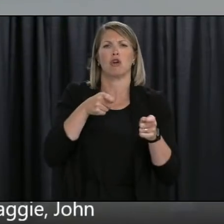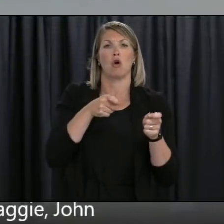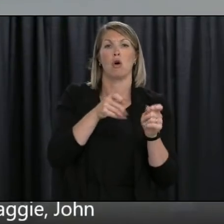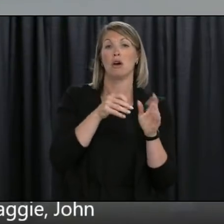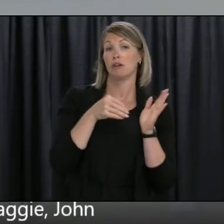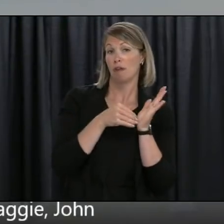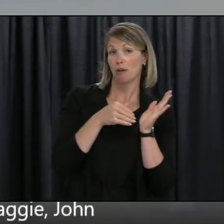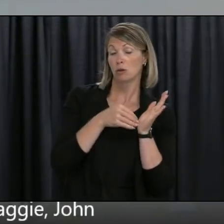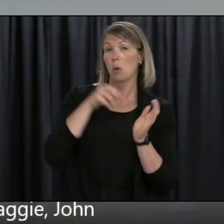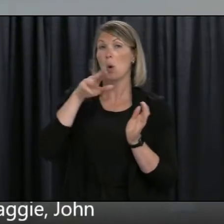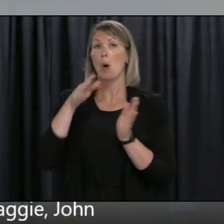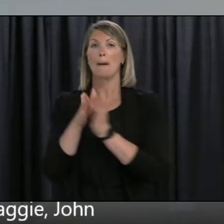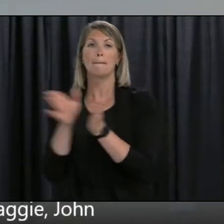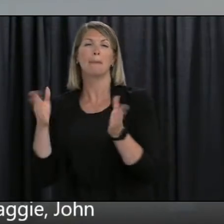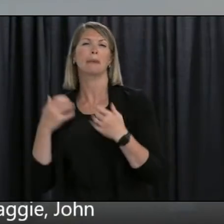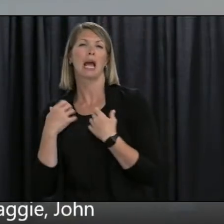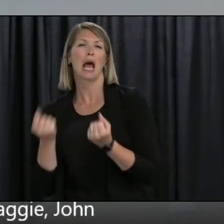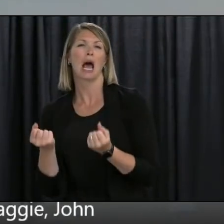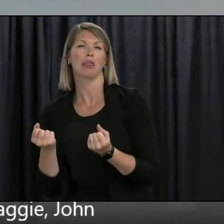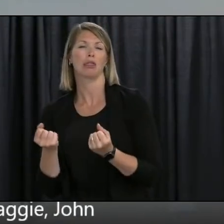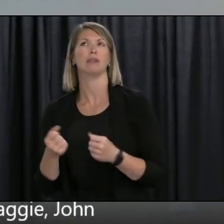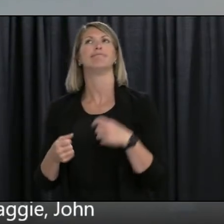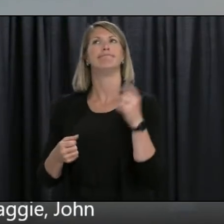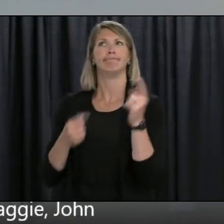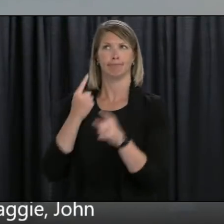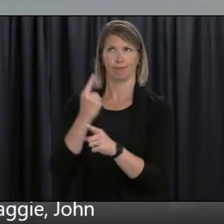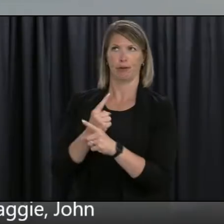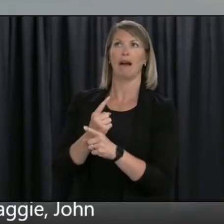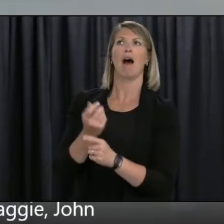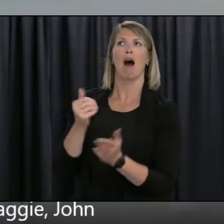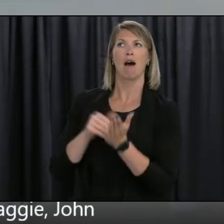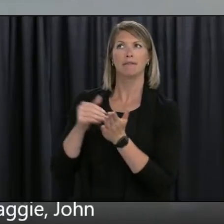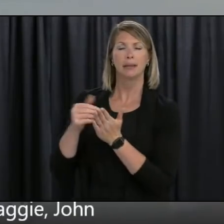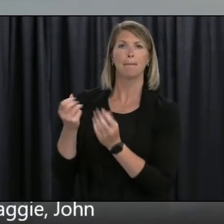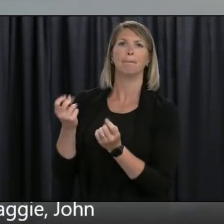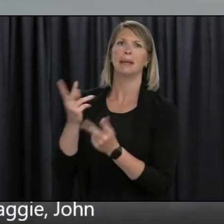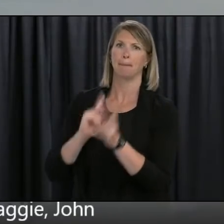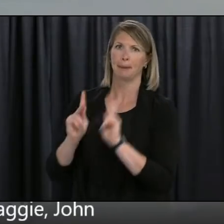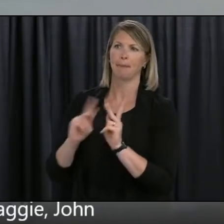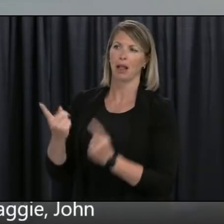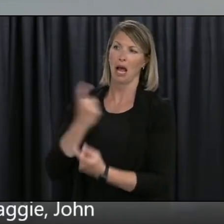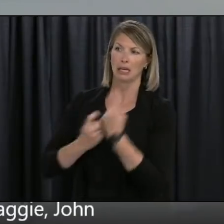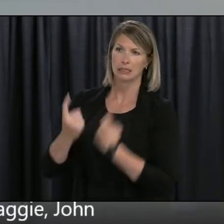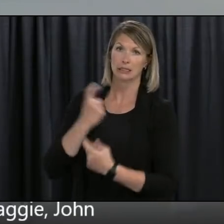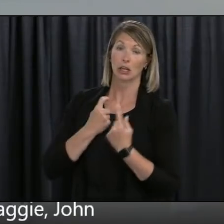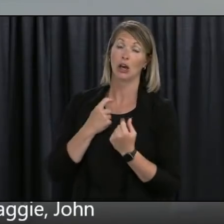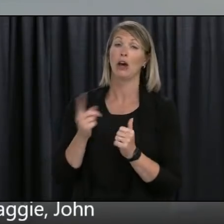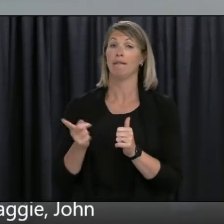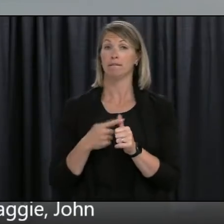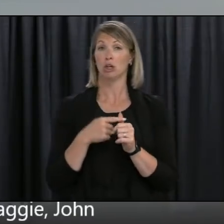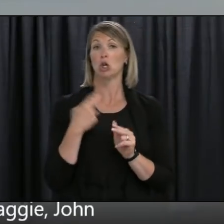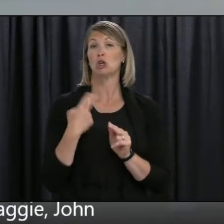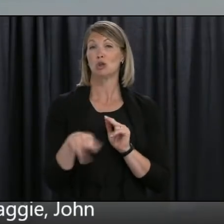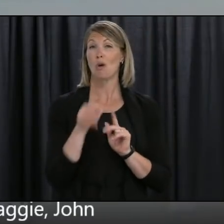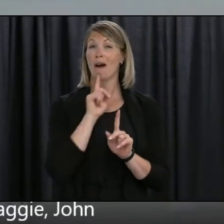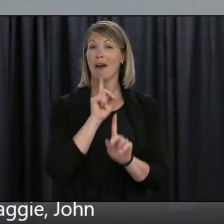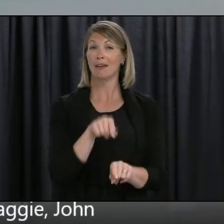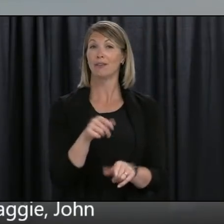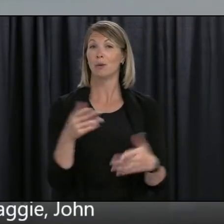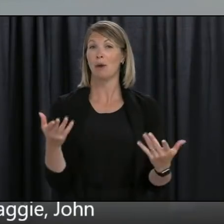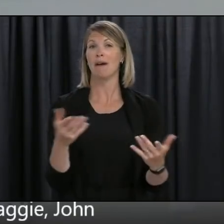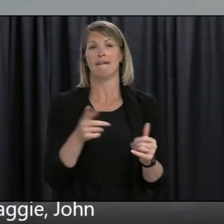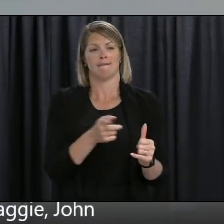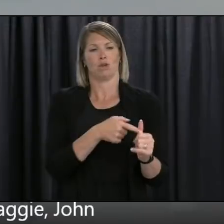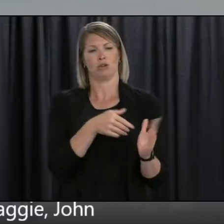Linda, that's a very good question. It's a very topical one and one we get asked very regularly. The short answer is that is a clinical decision